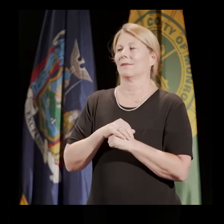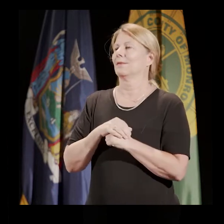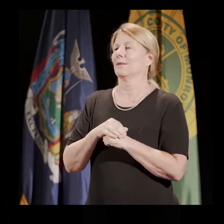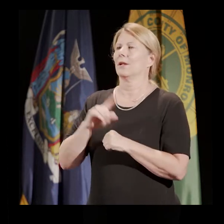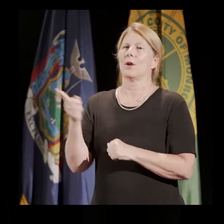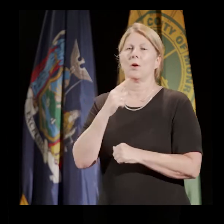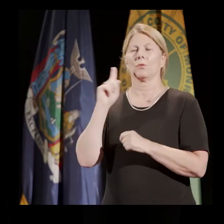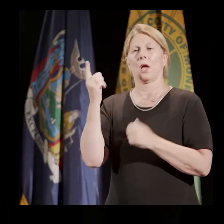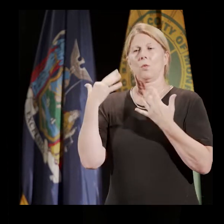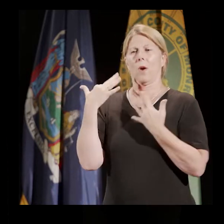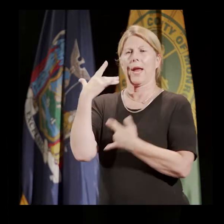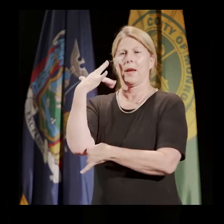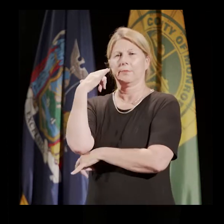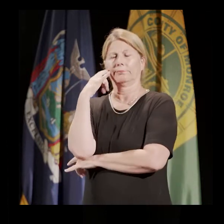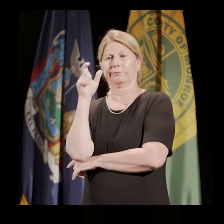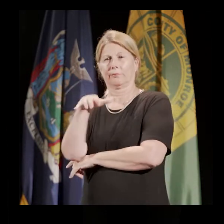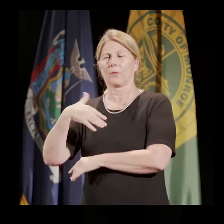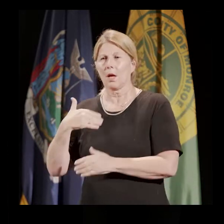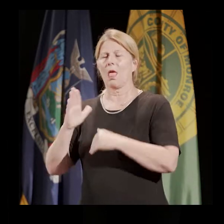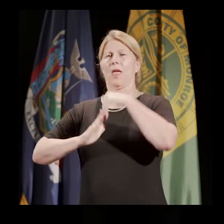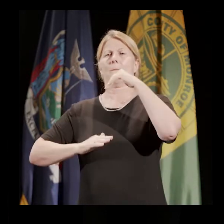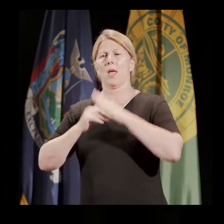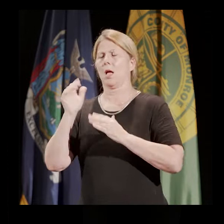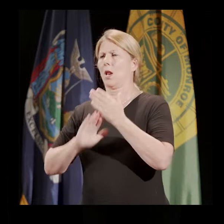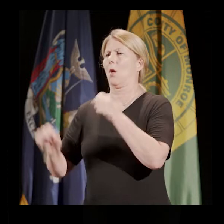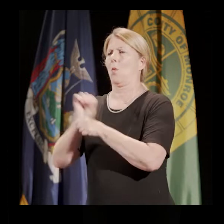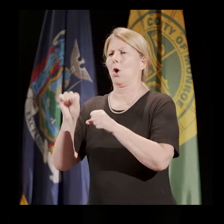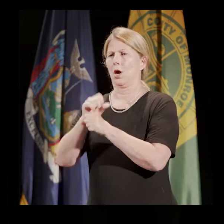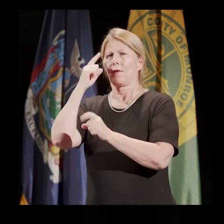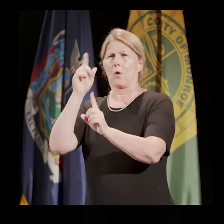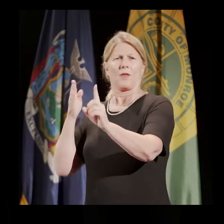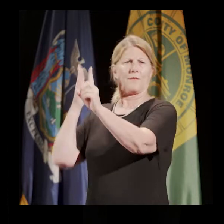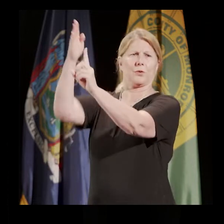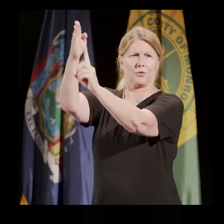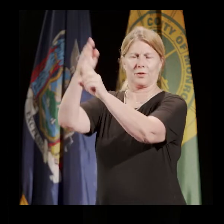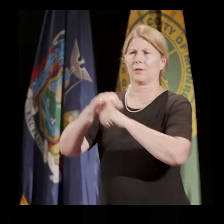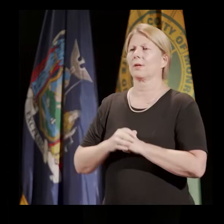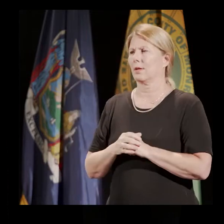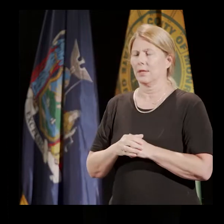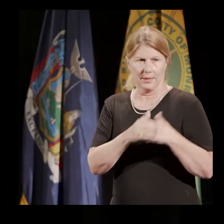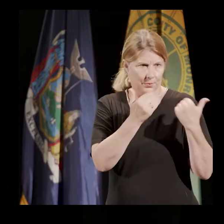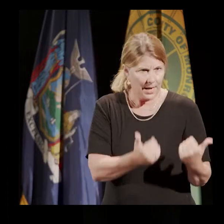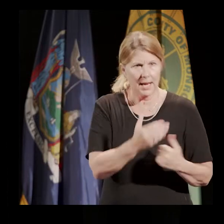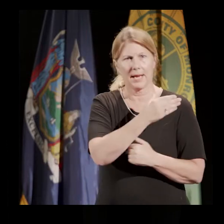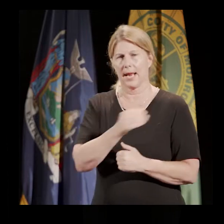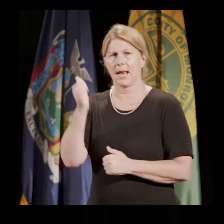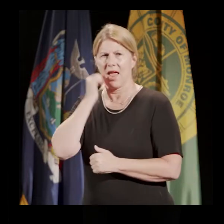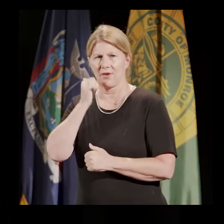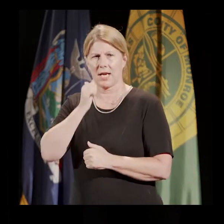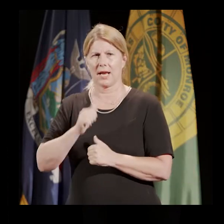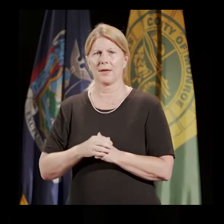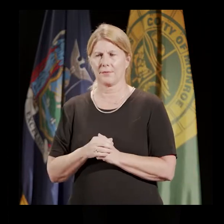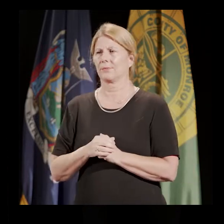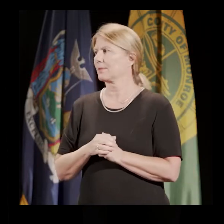just wait for the future, they build towards the future today and every day. They invest in